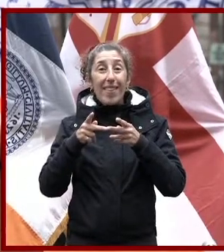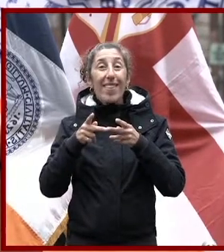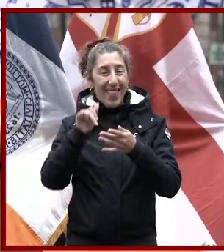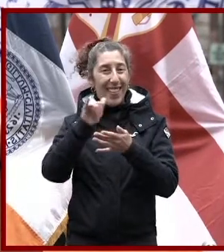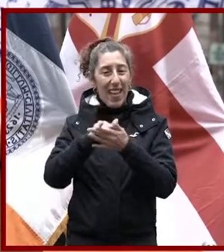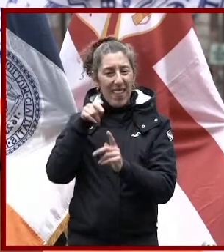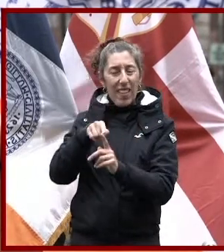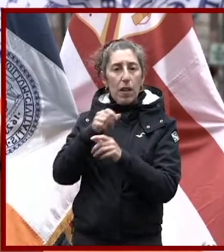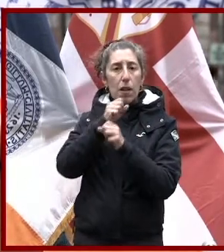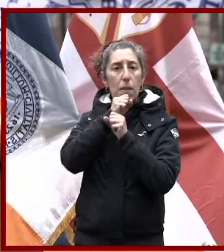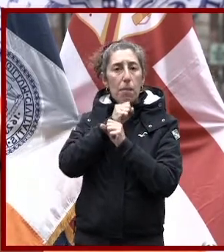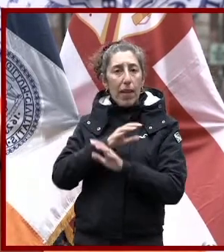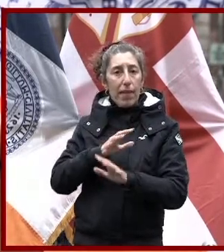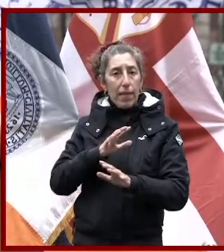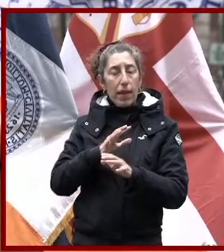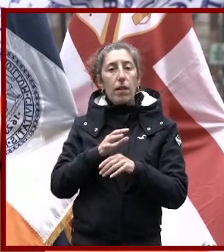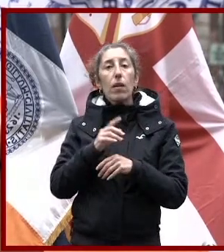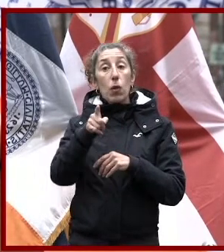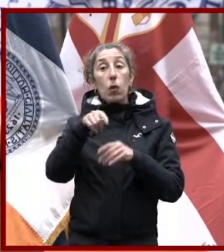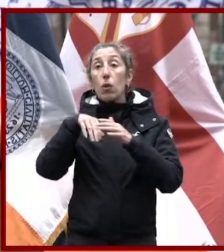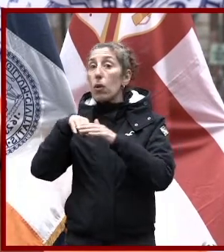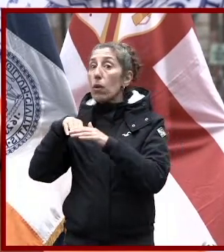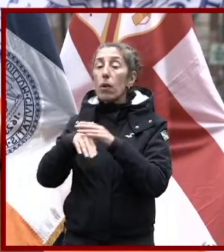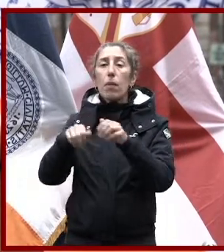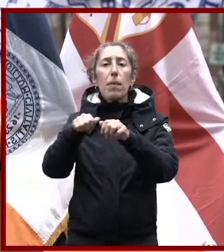place of great danger and fear.